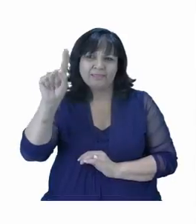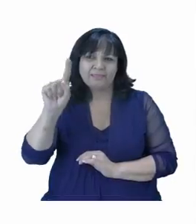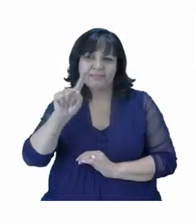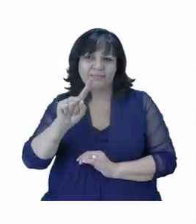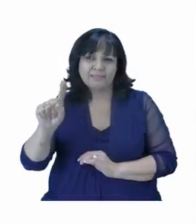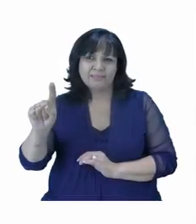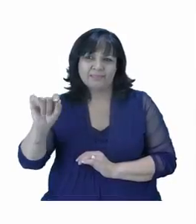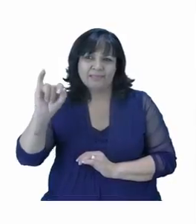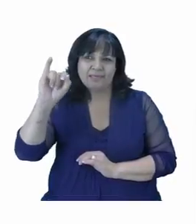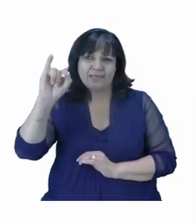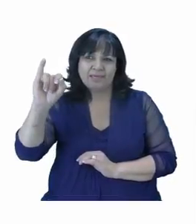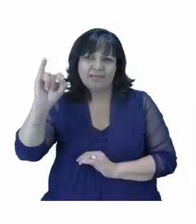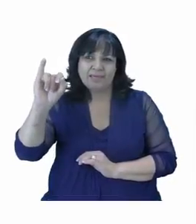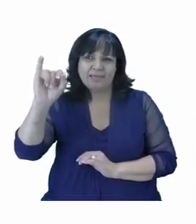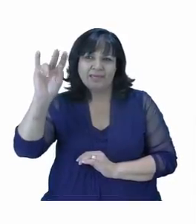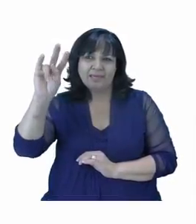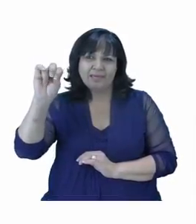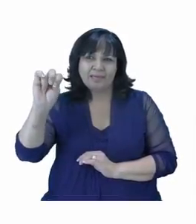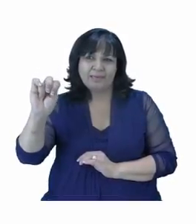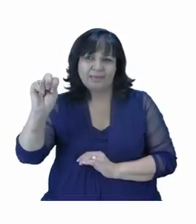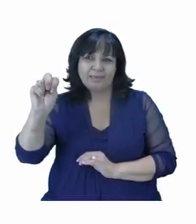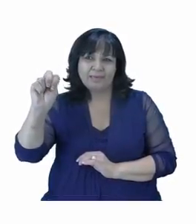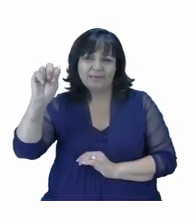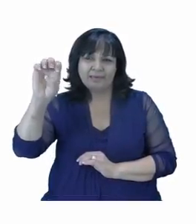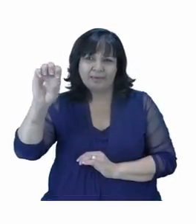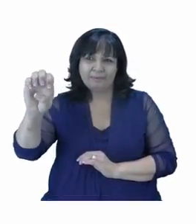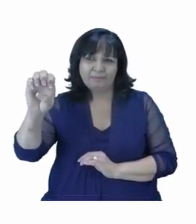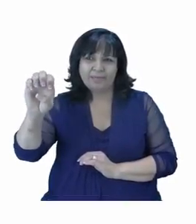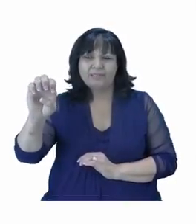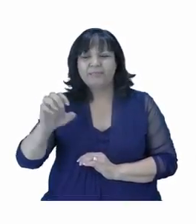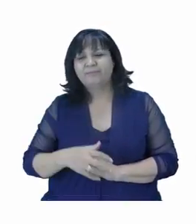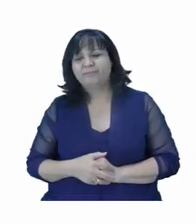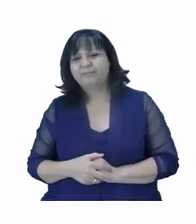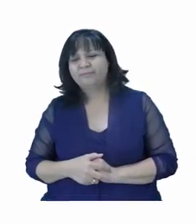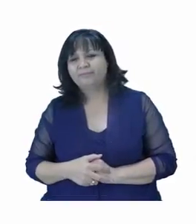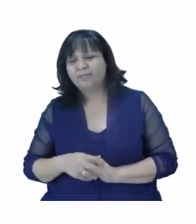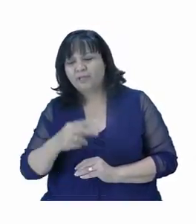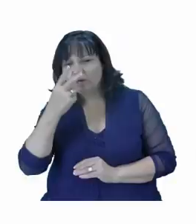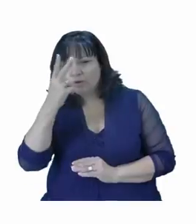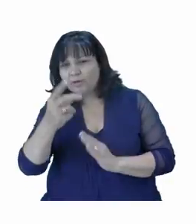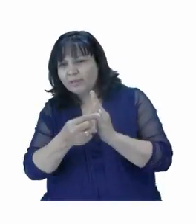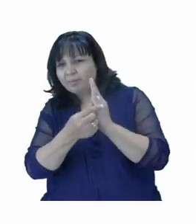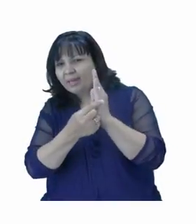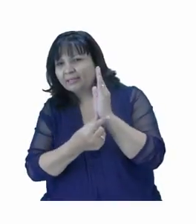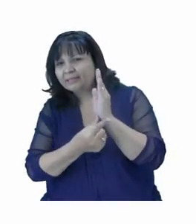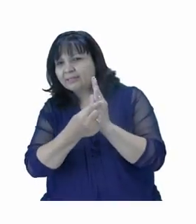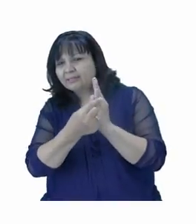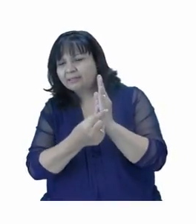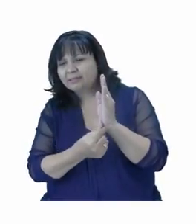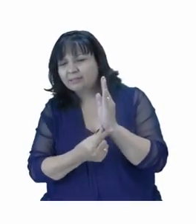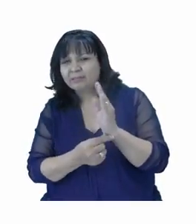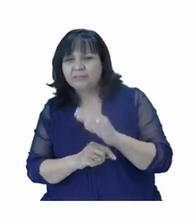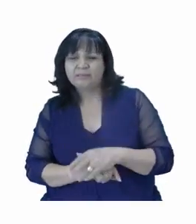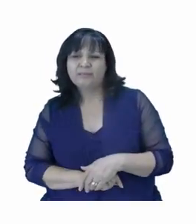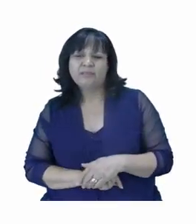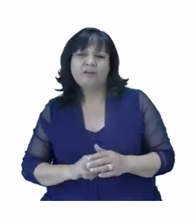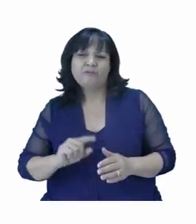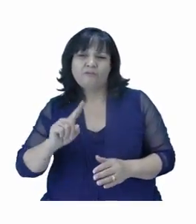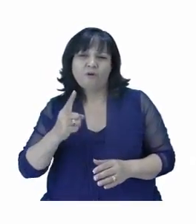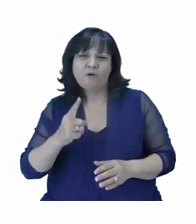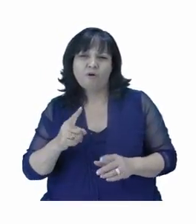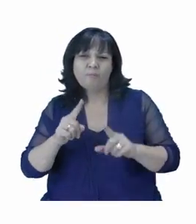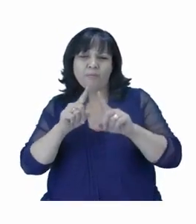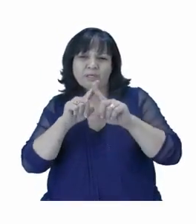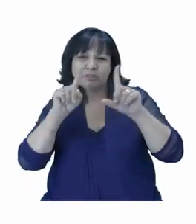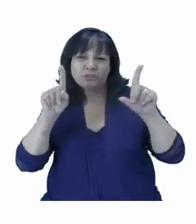Well done. And we are going to be looking at a magazine for pictures